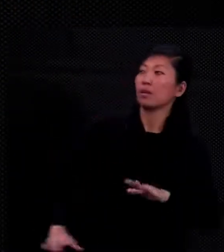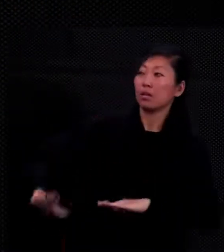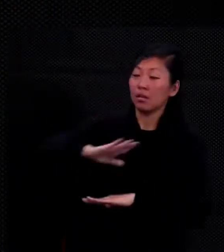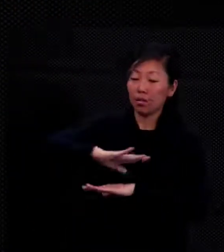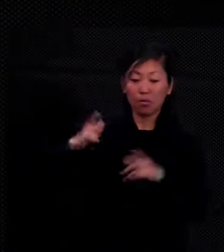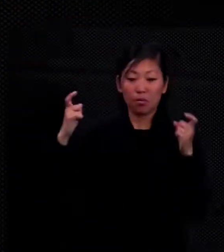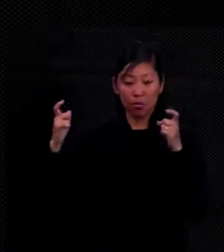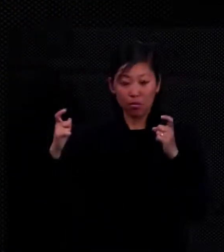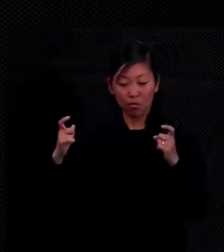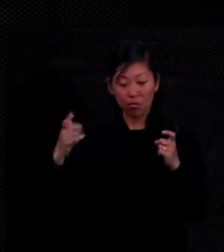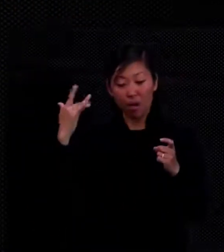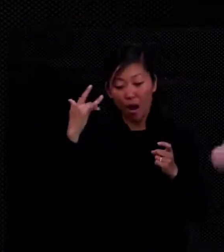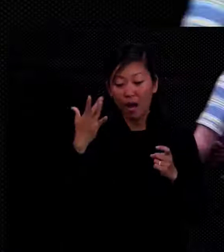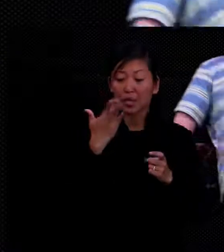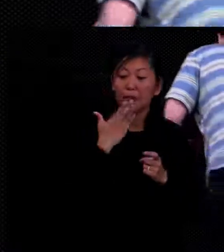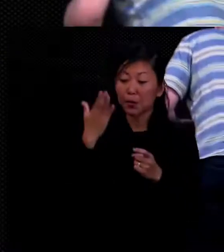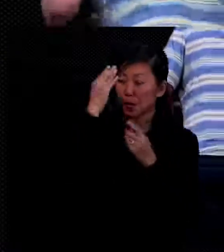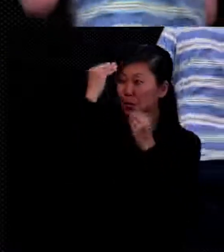news.